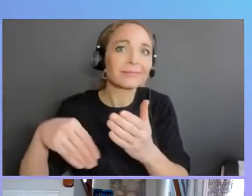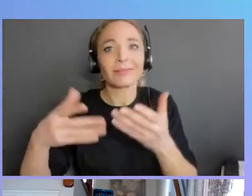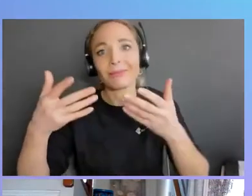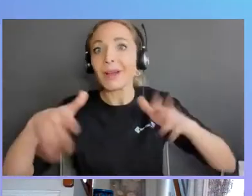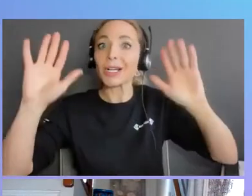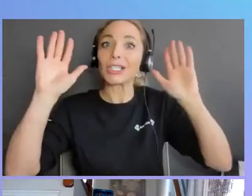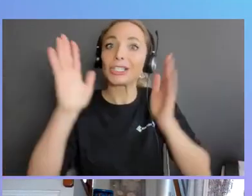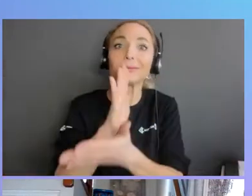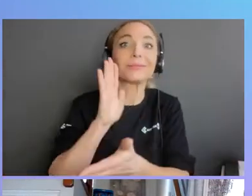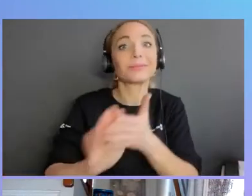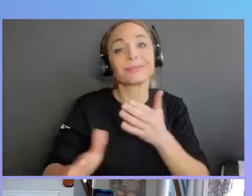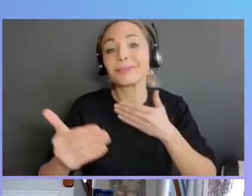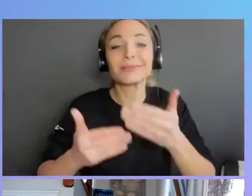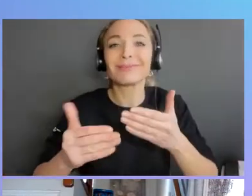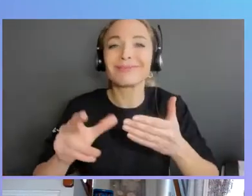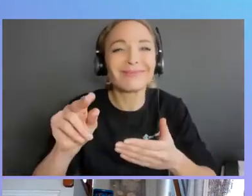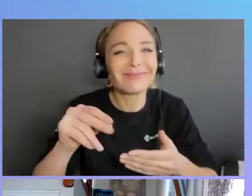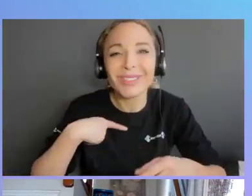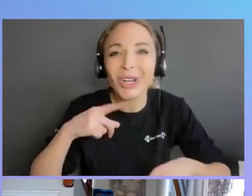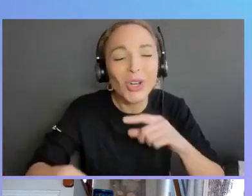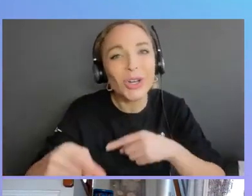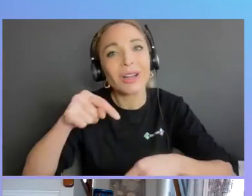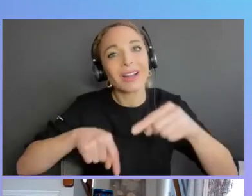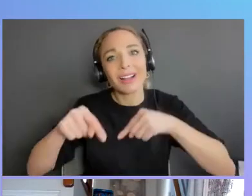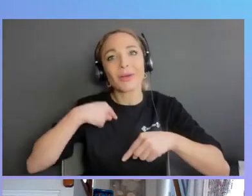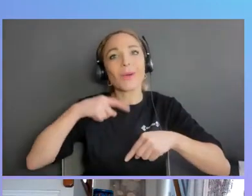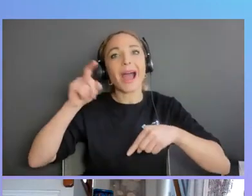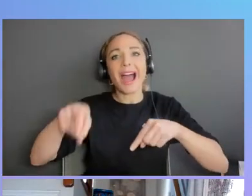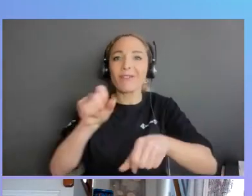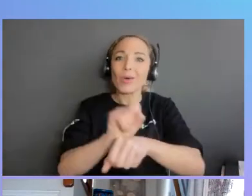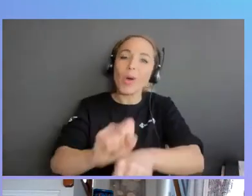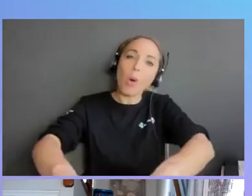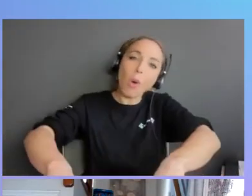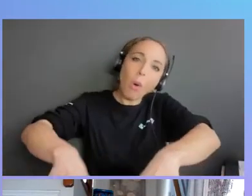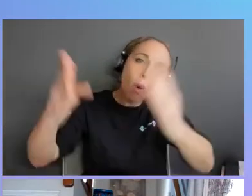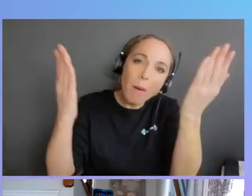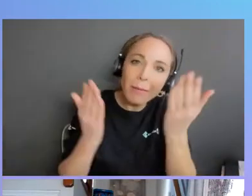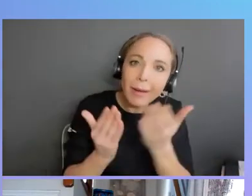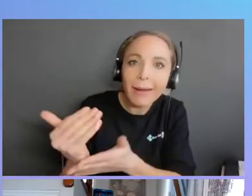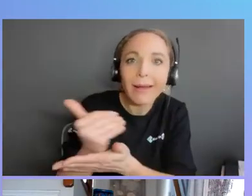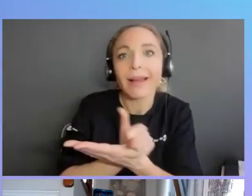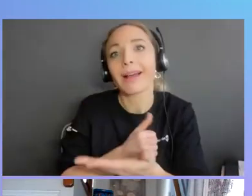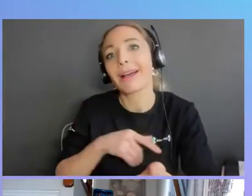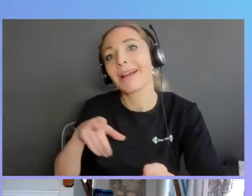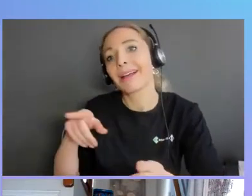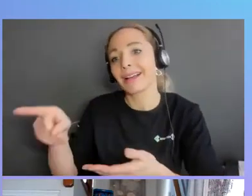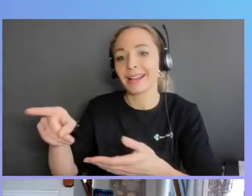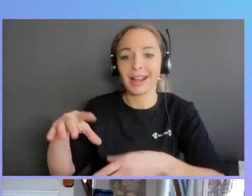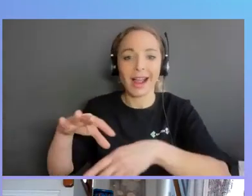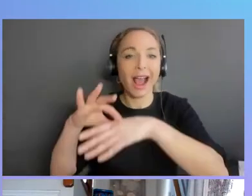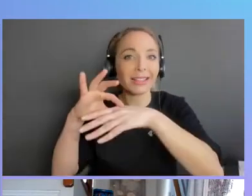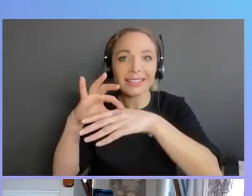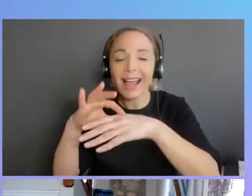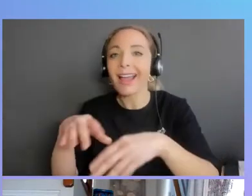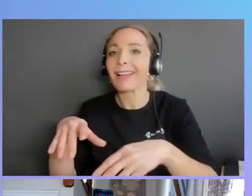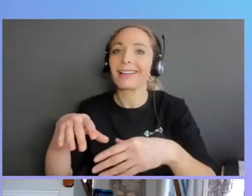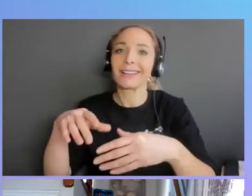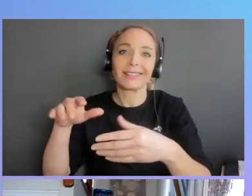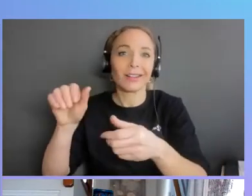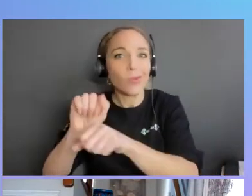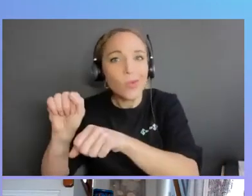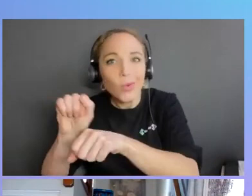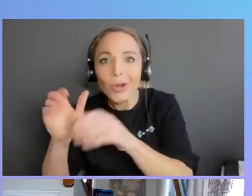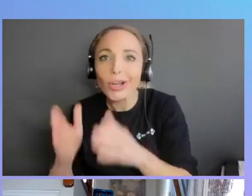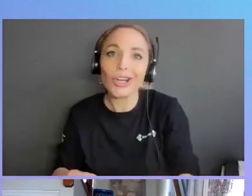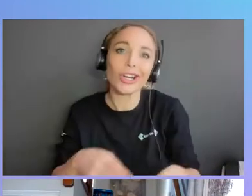working sessions with tech present, content present, and us so that everybody could see each other, right? And basically, the first half hour